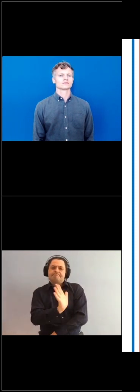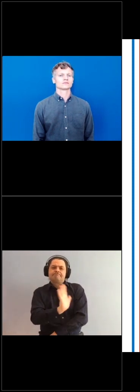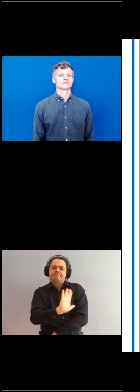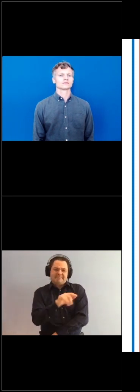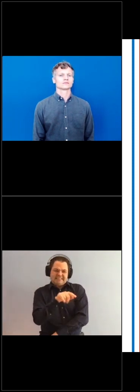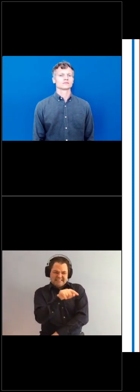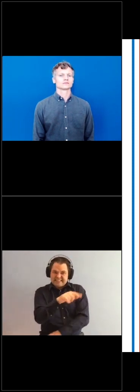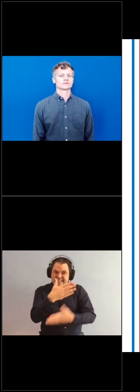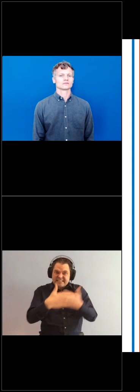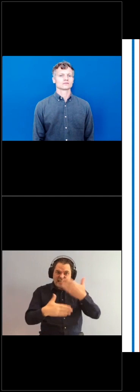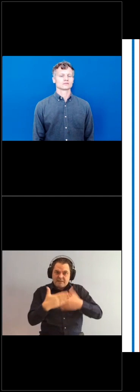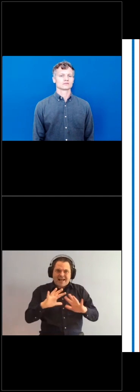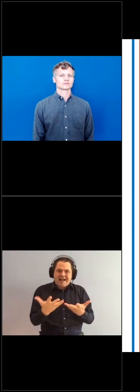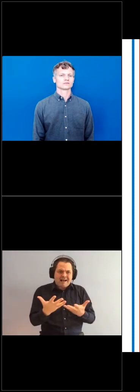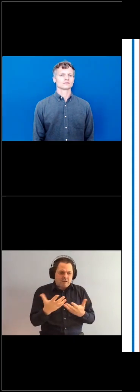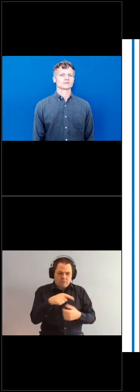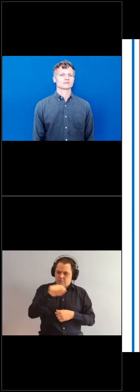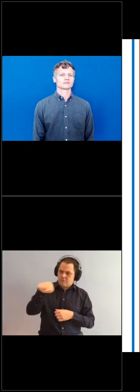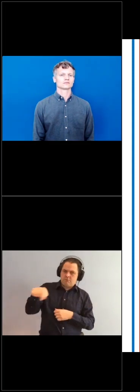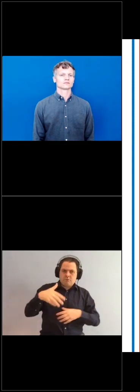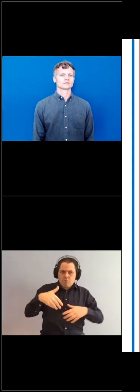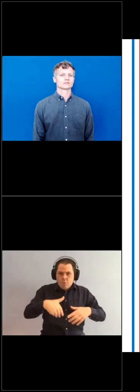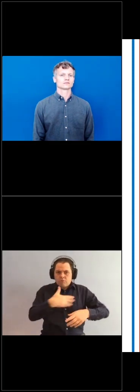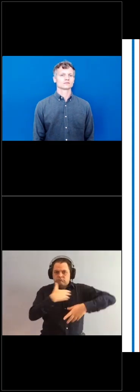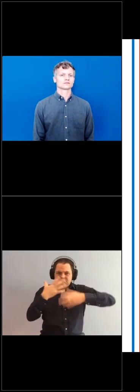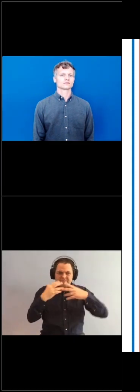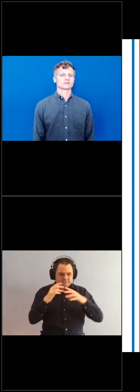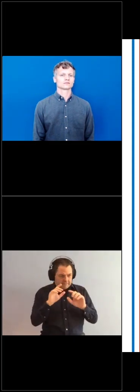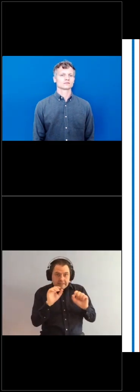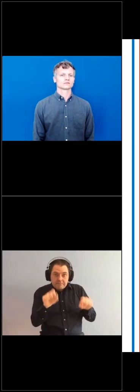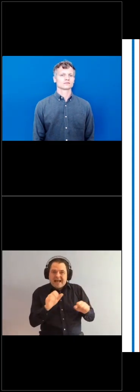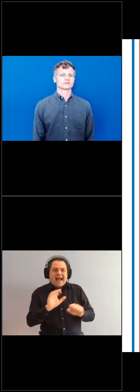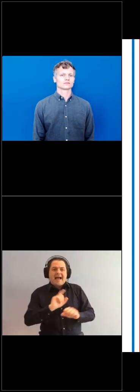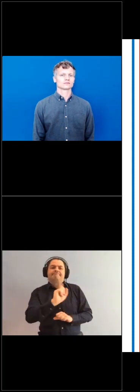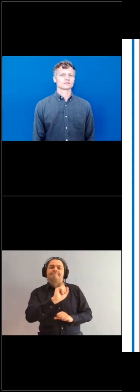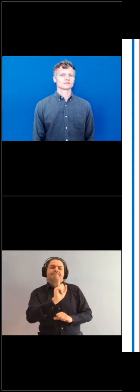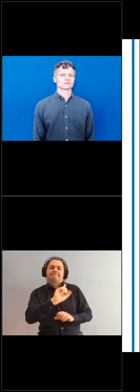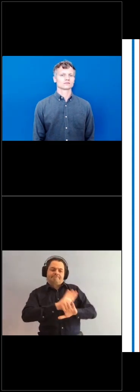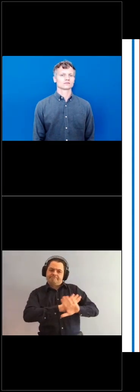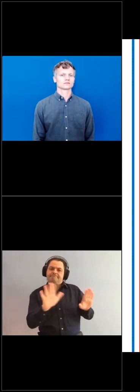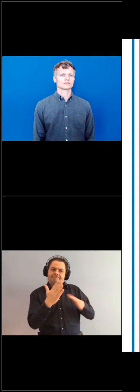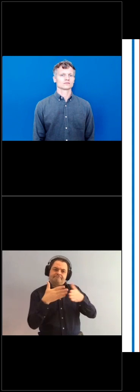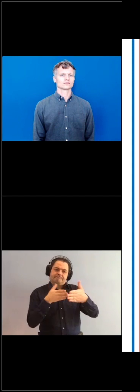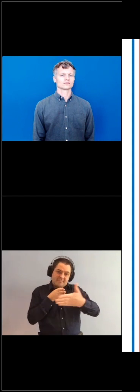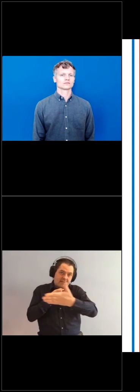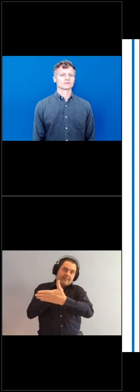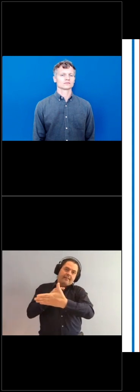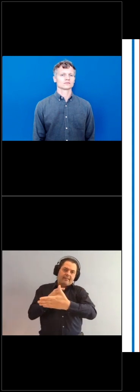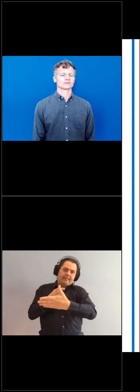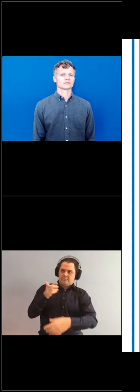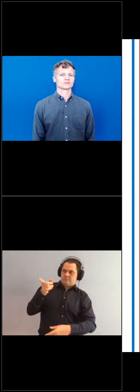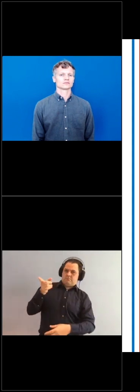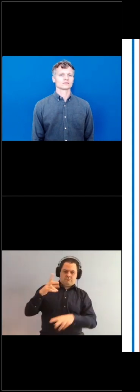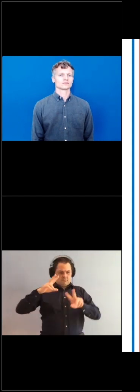of themselves independently. Here, it would also be good to tie in about attitudinal barriers and how this impacts access